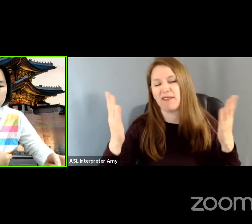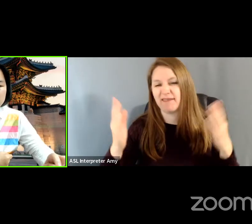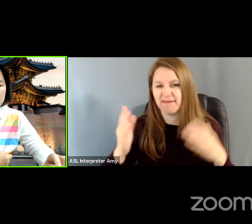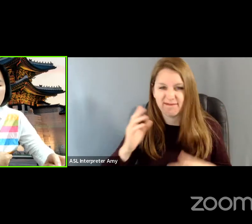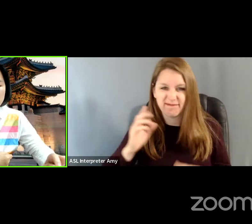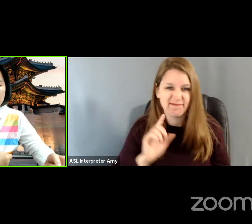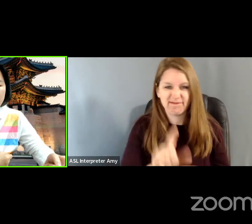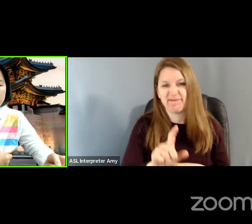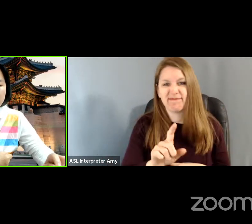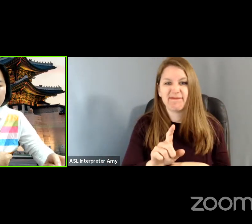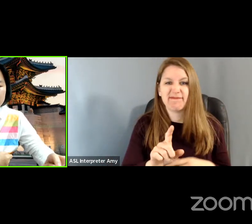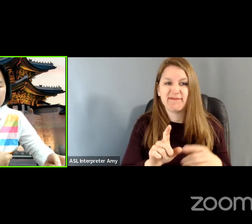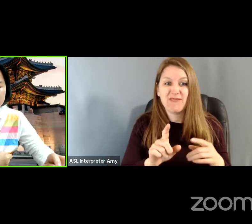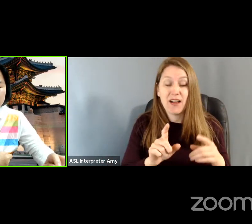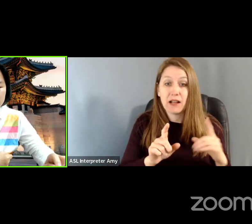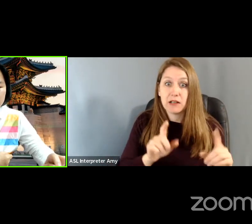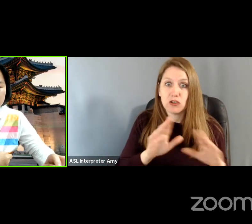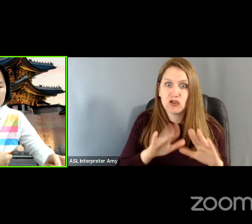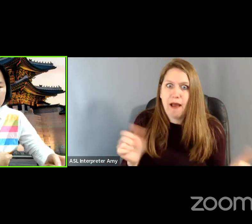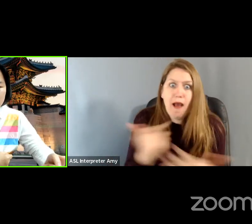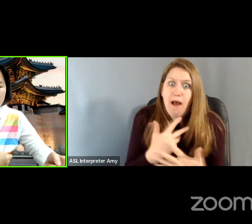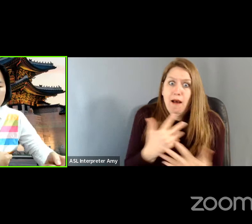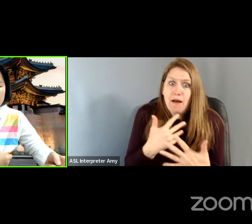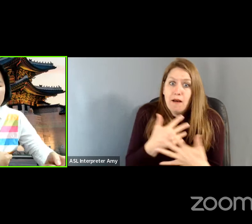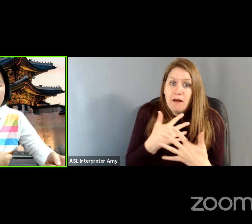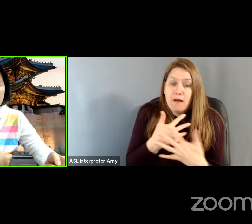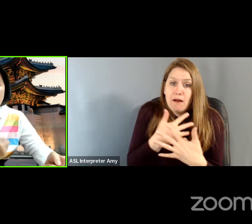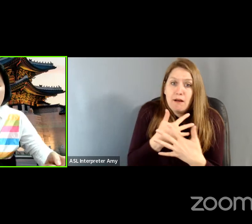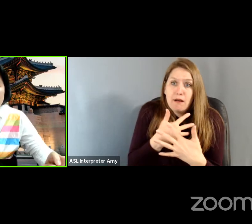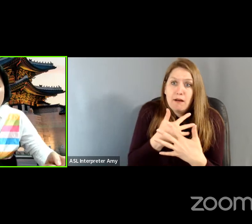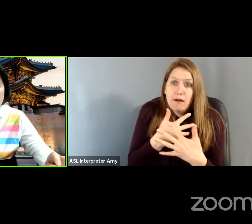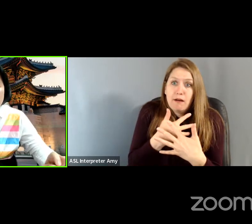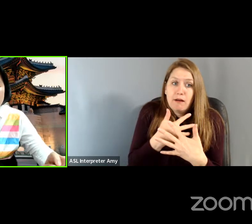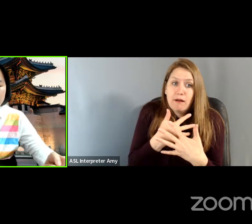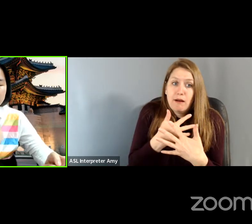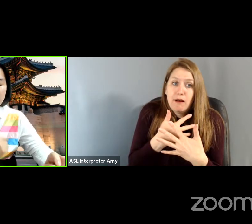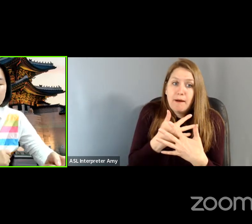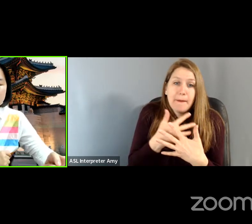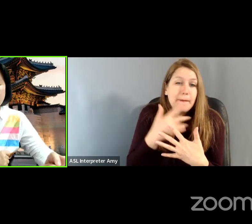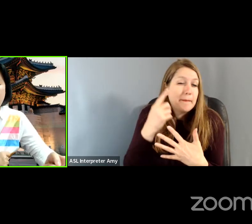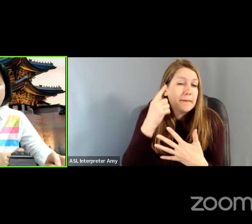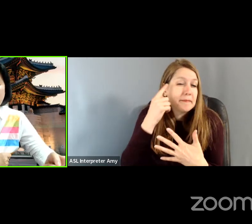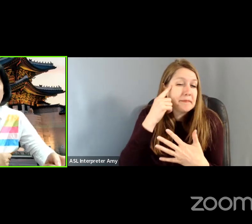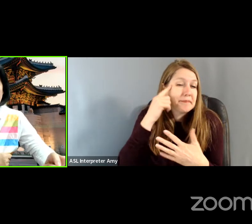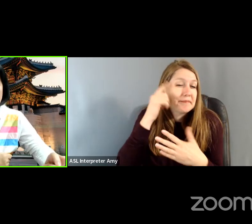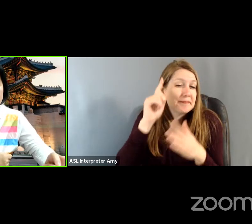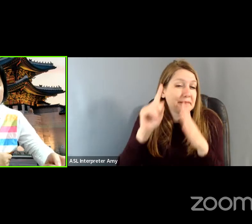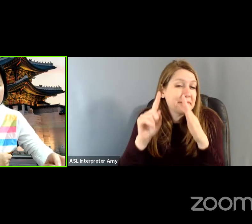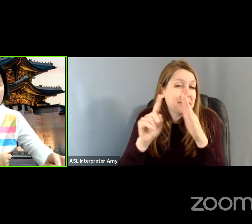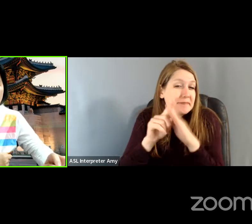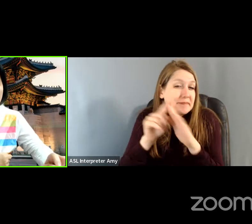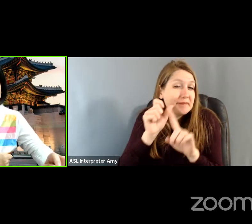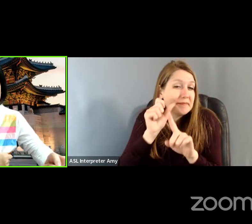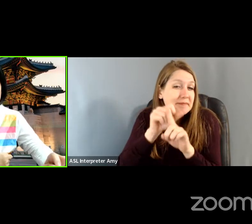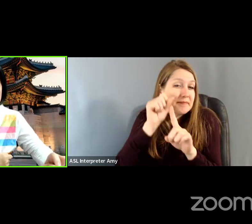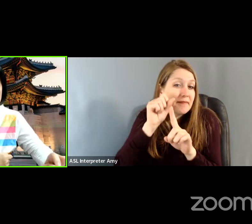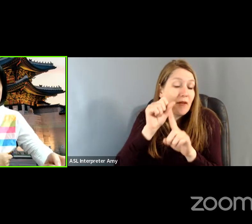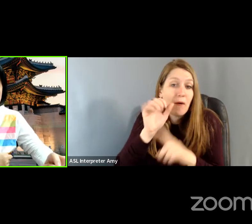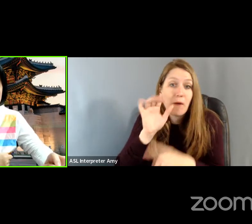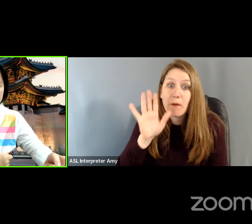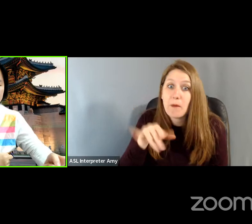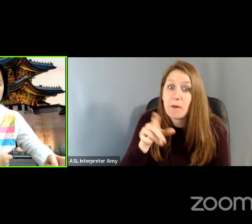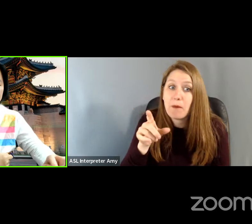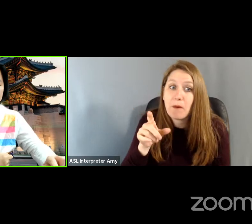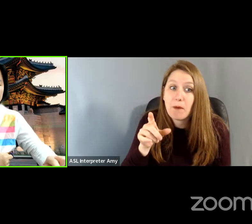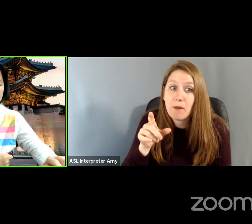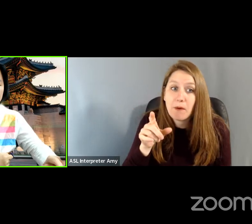The children were terrified, but they came up with a trick and said they wanted to